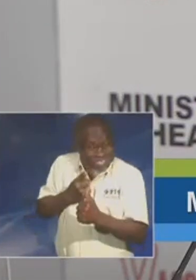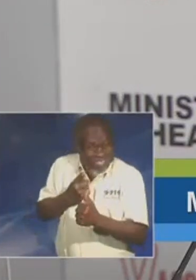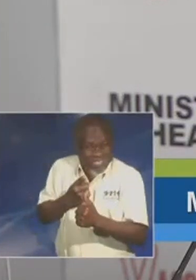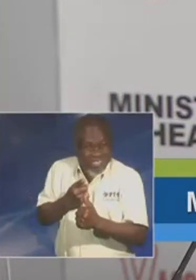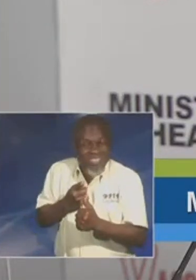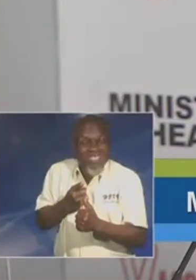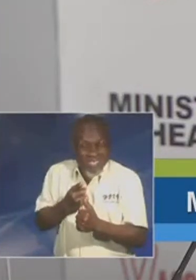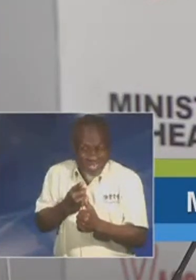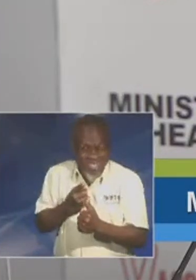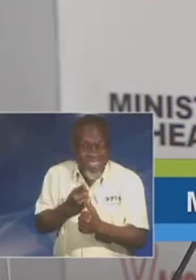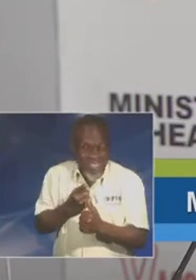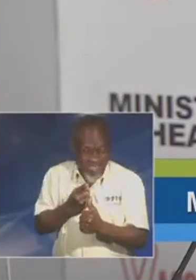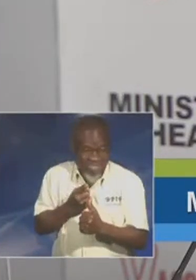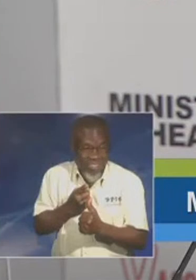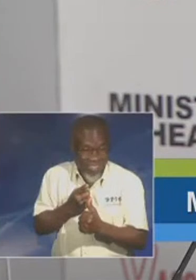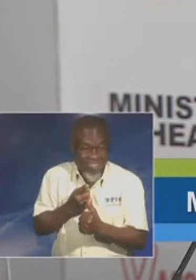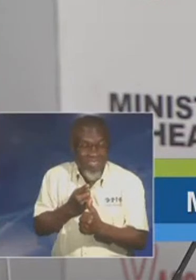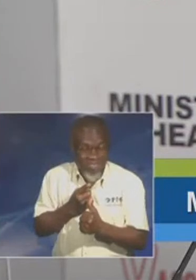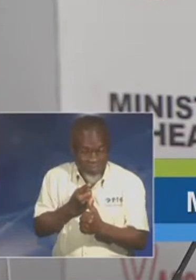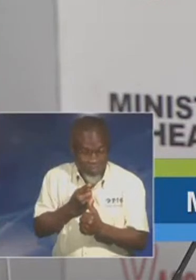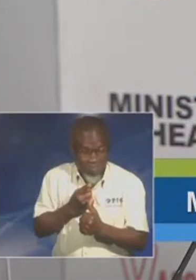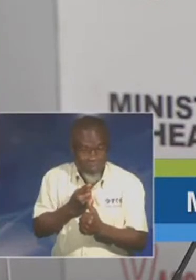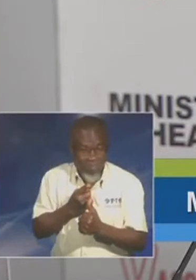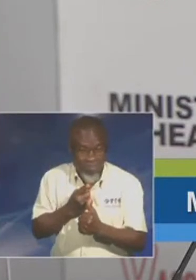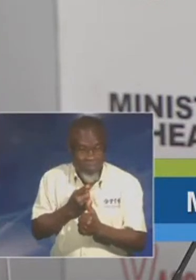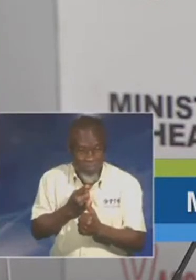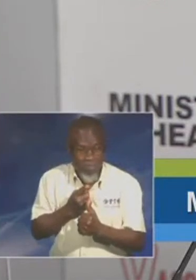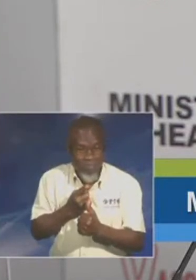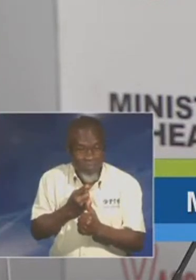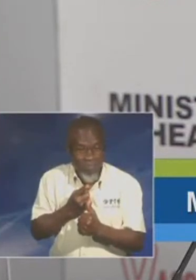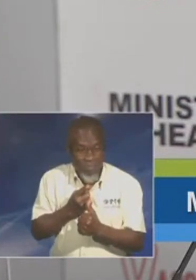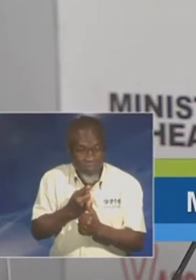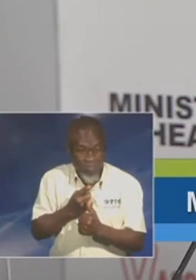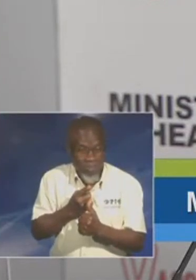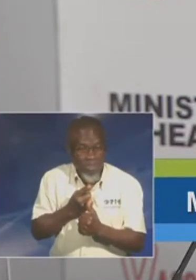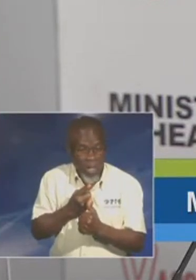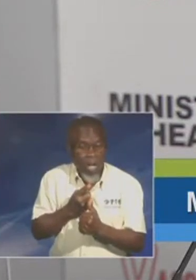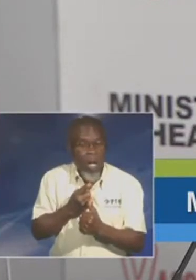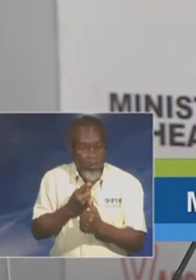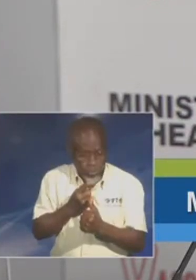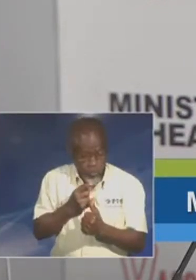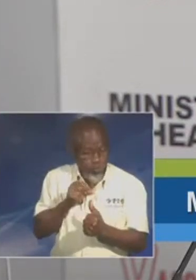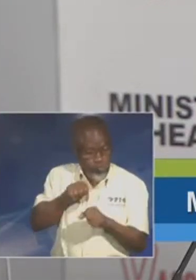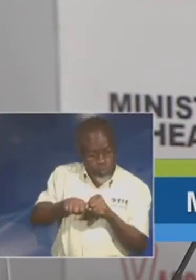be COVID-19. Consider it to be COVID-19. Have yourself tested.